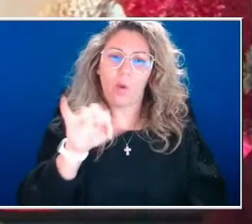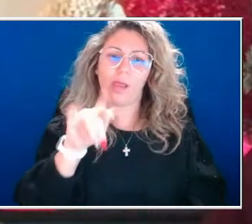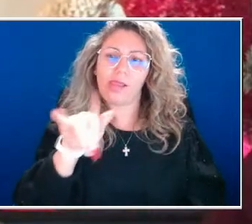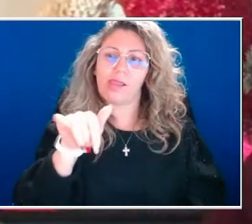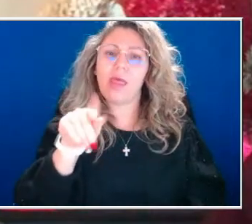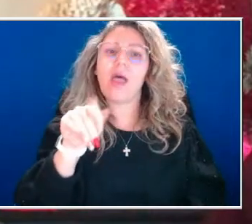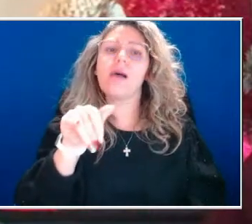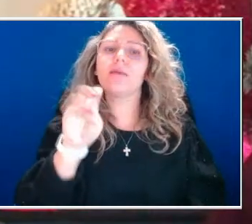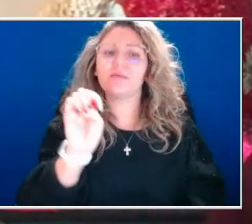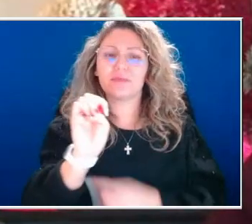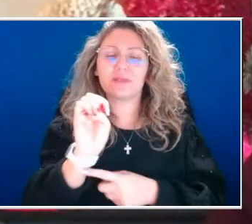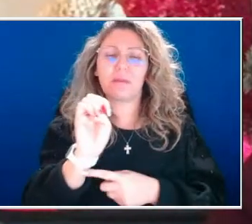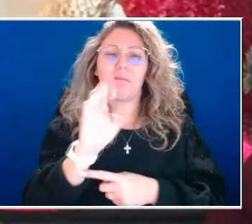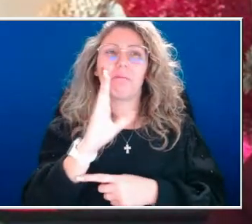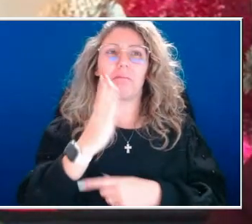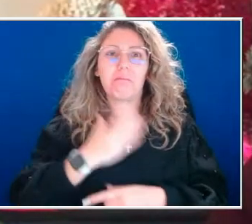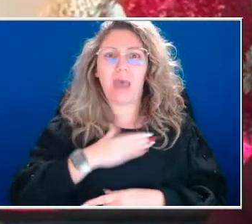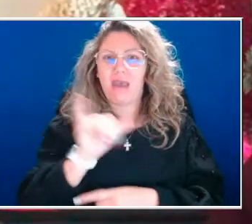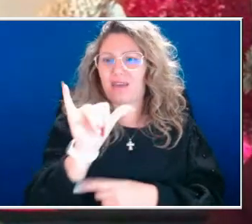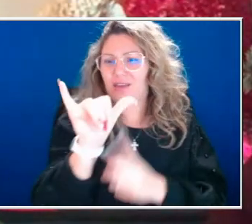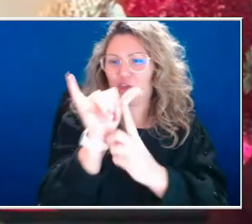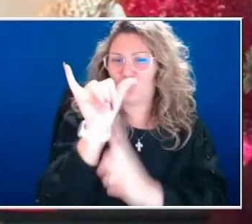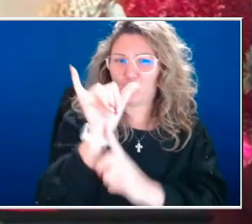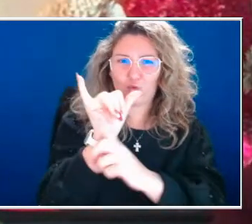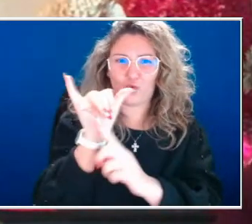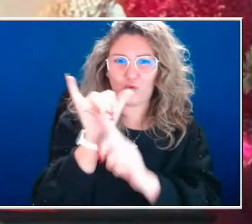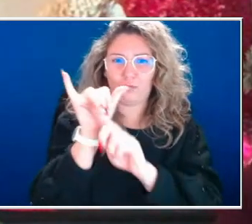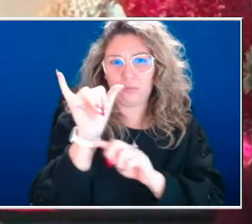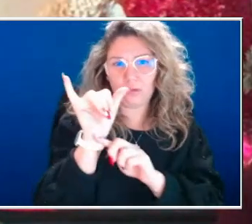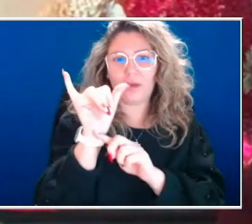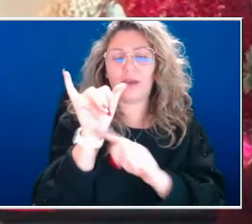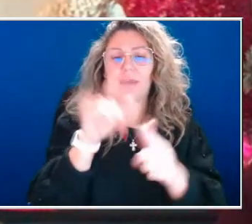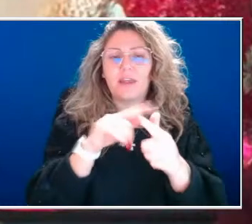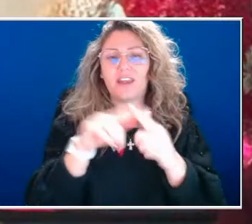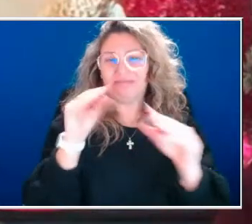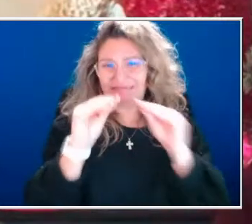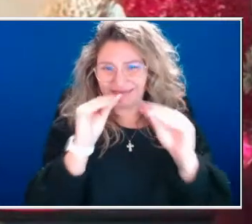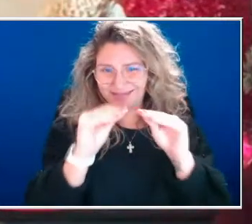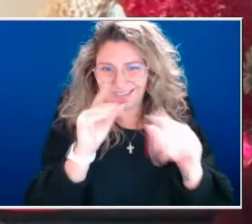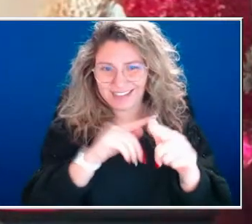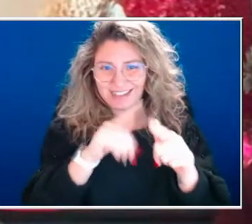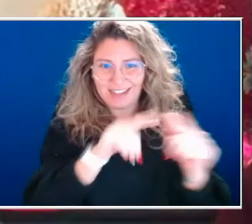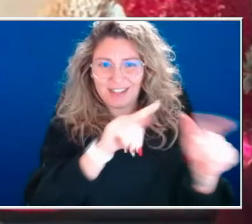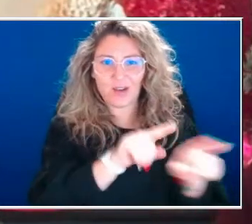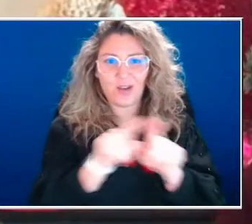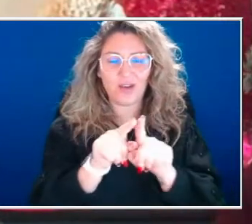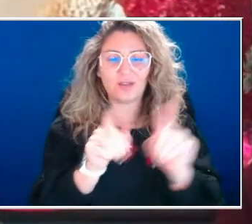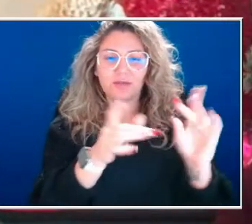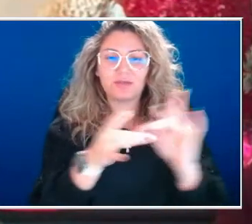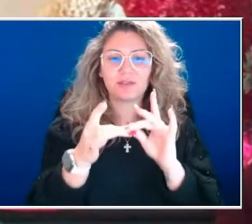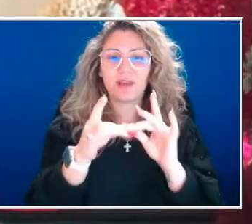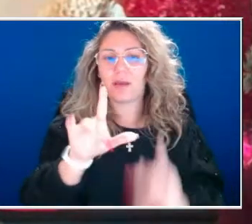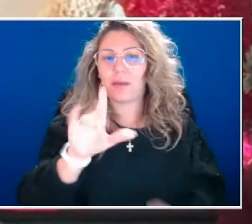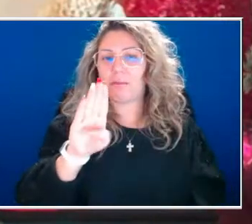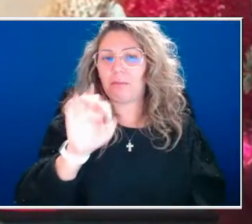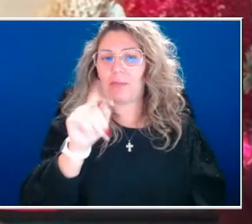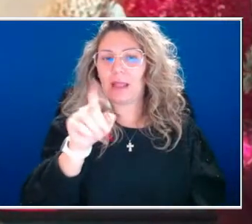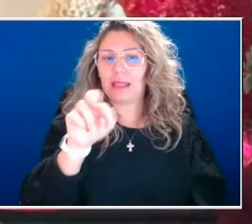had slipped out of place, and that needed to be repaired. And then in conjunction with that, we did a bladder sling for some bladder